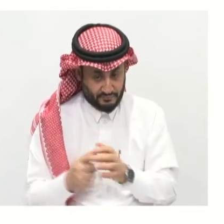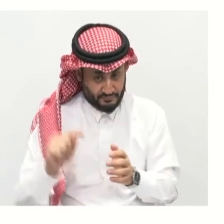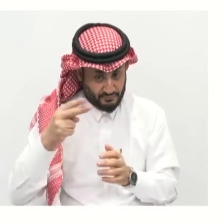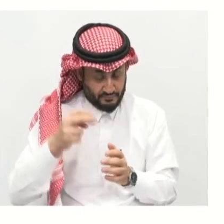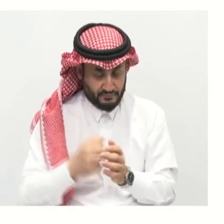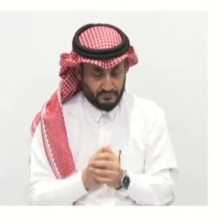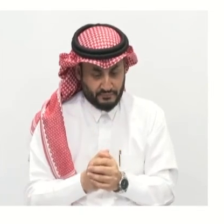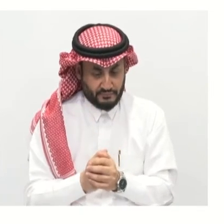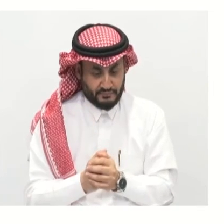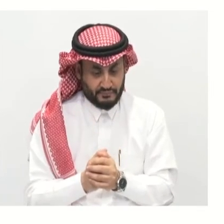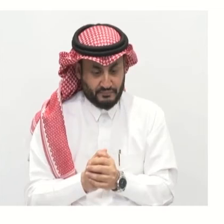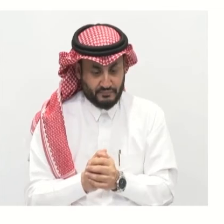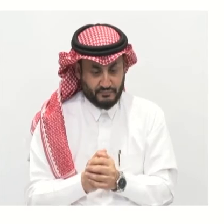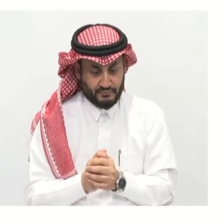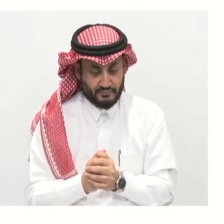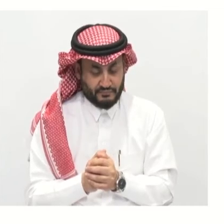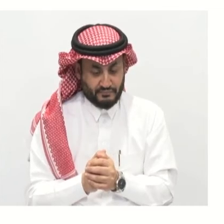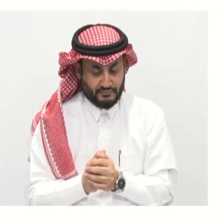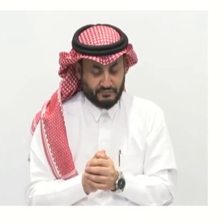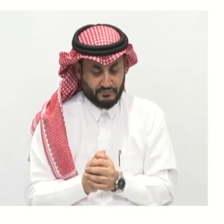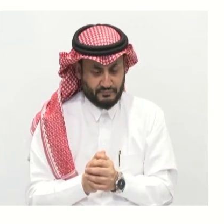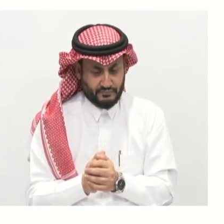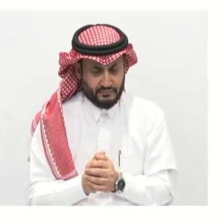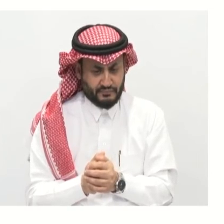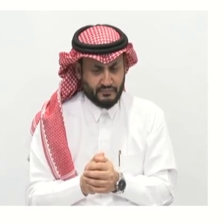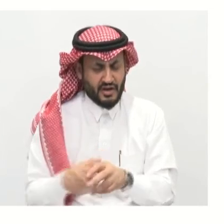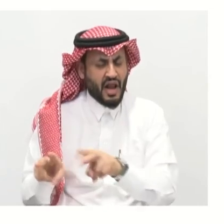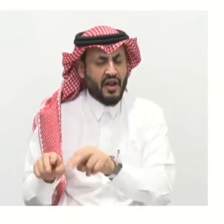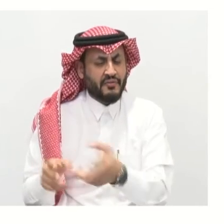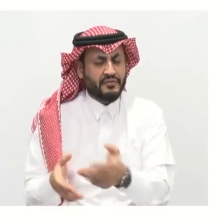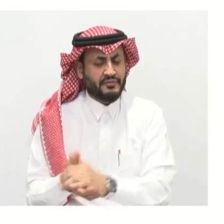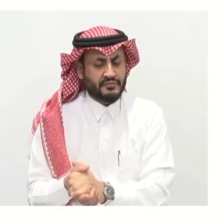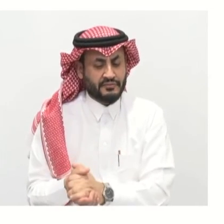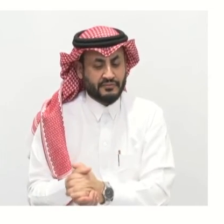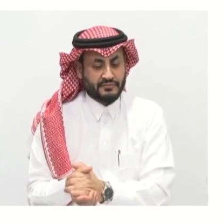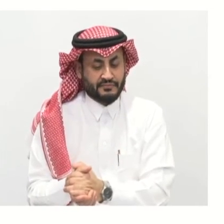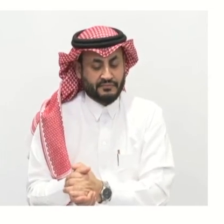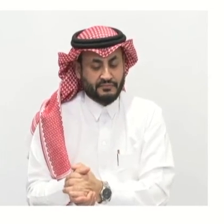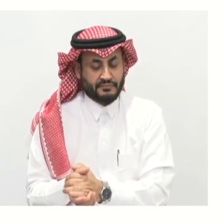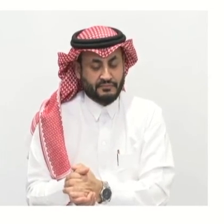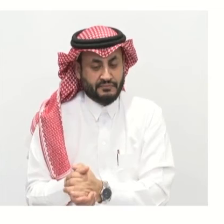These, excellent. These, what kind of animal? These are